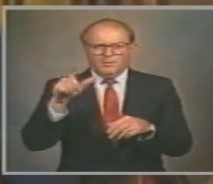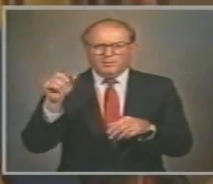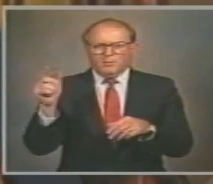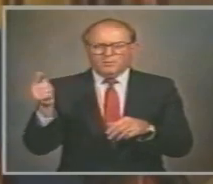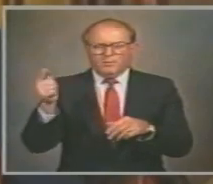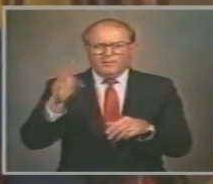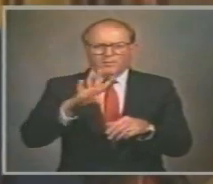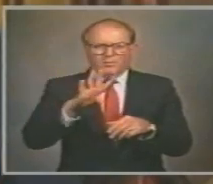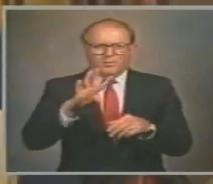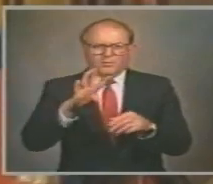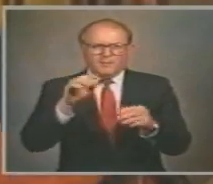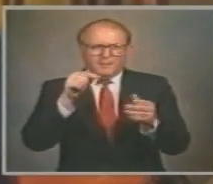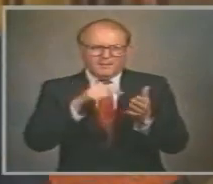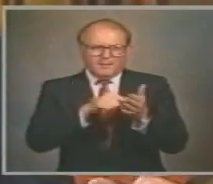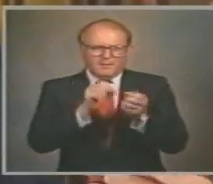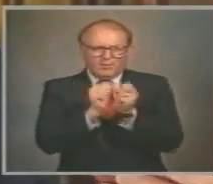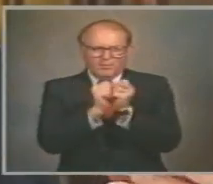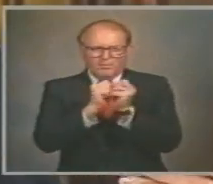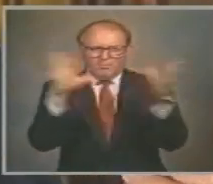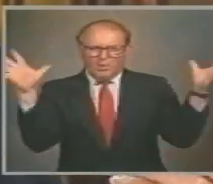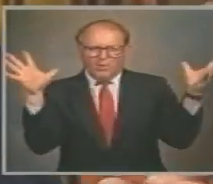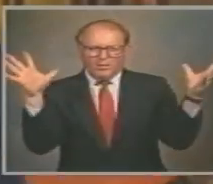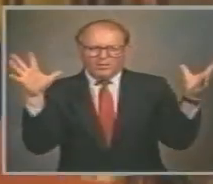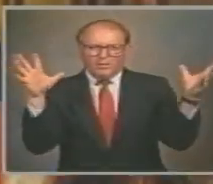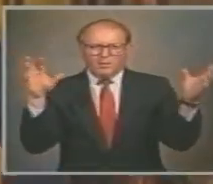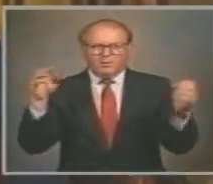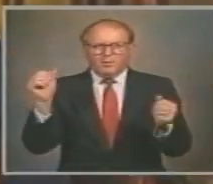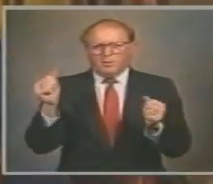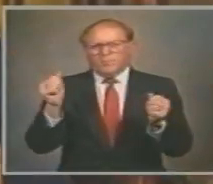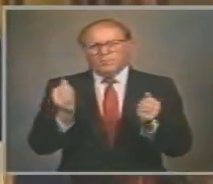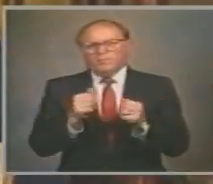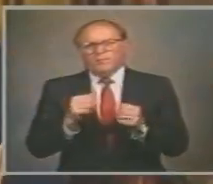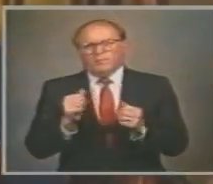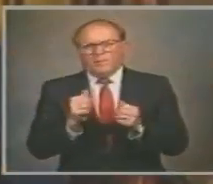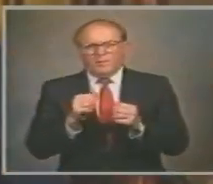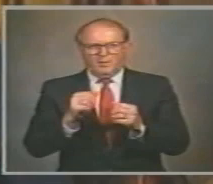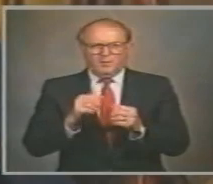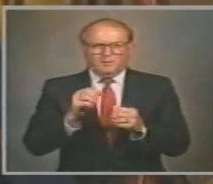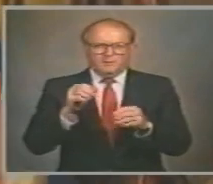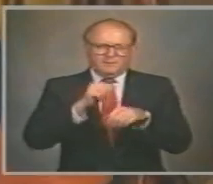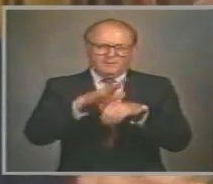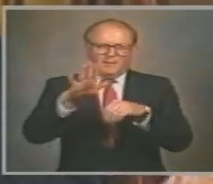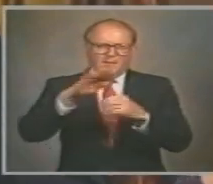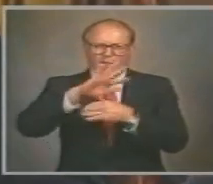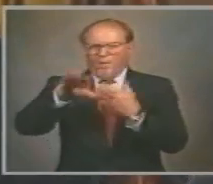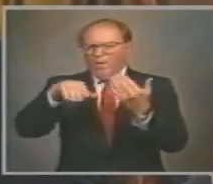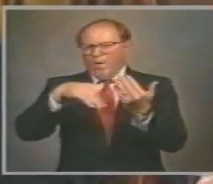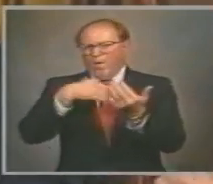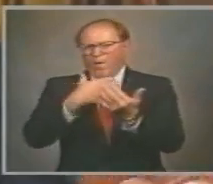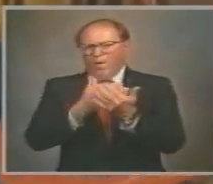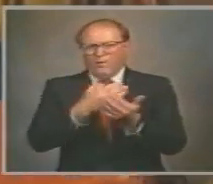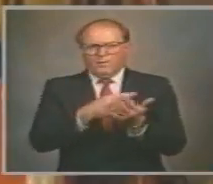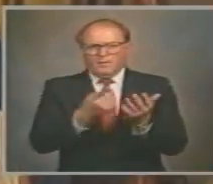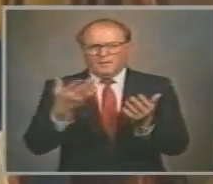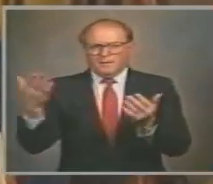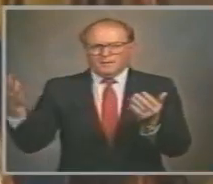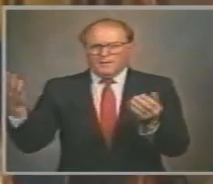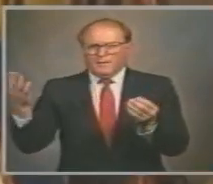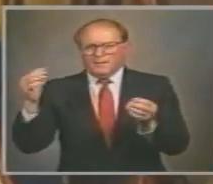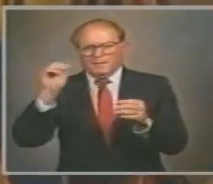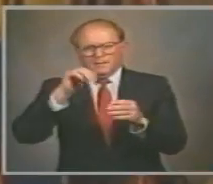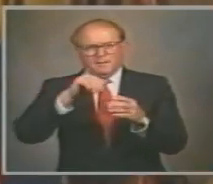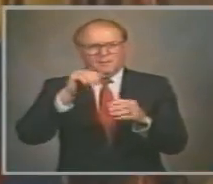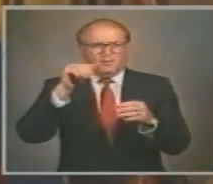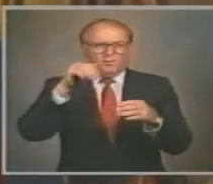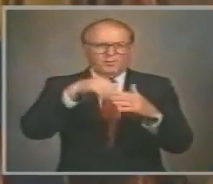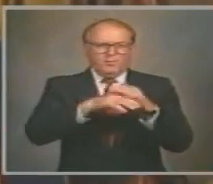the ball exploded at a temperature of trillions of degrees, launching all this matter out in expansionary course